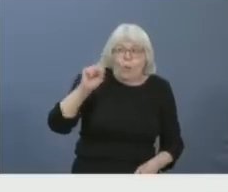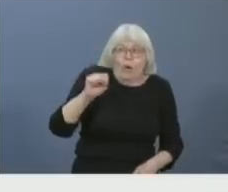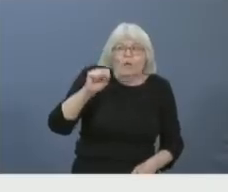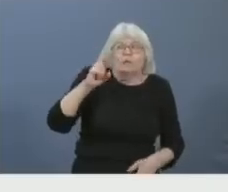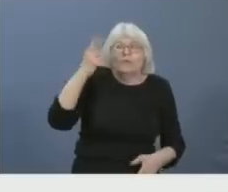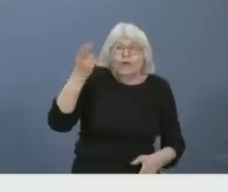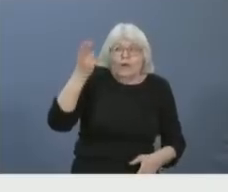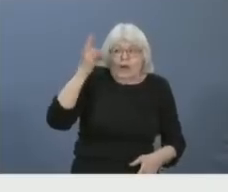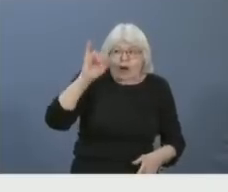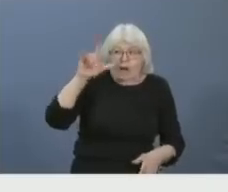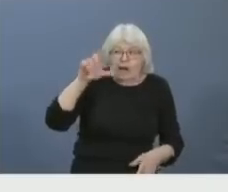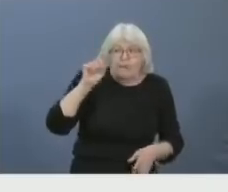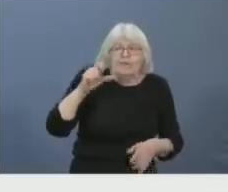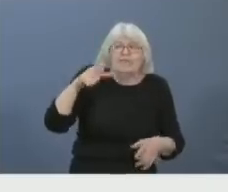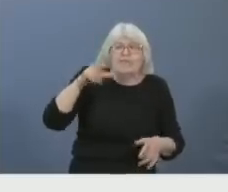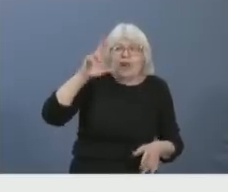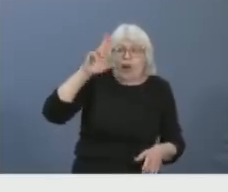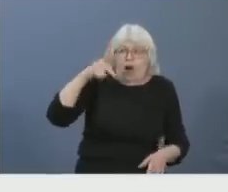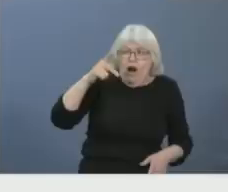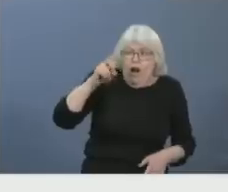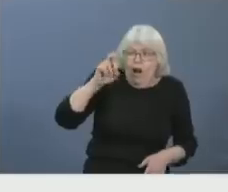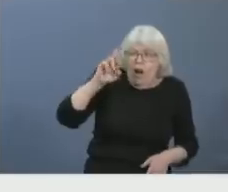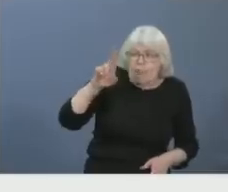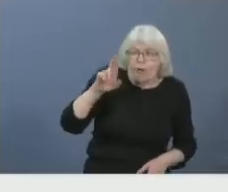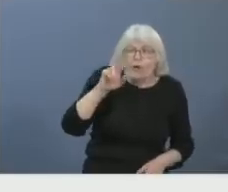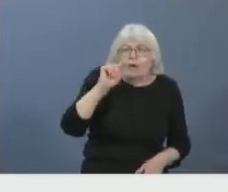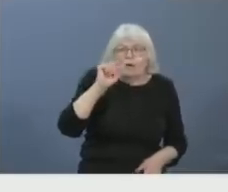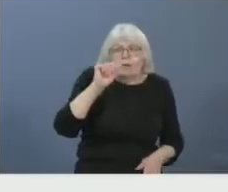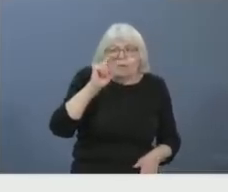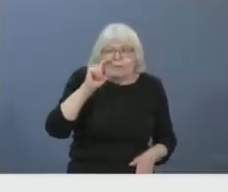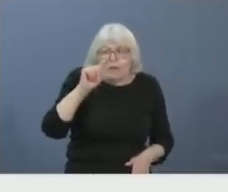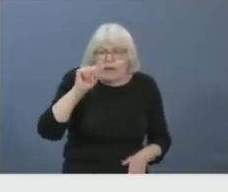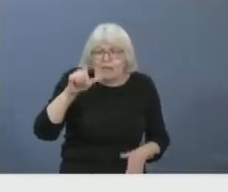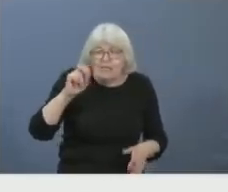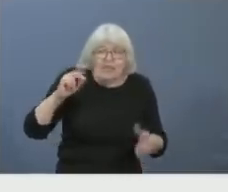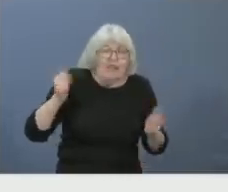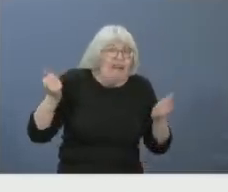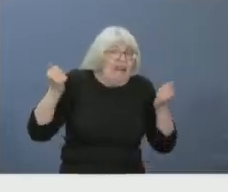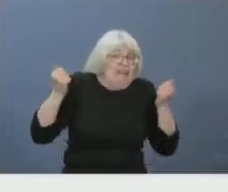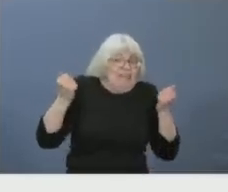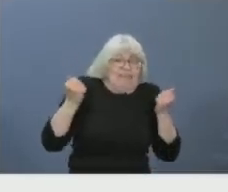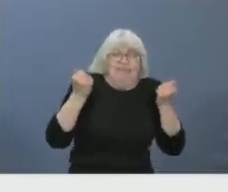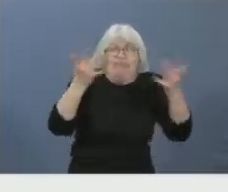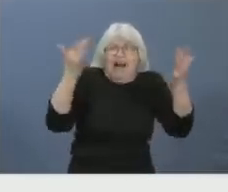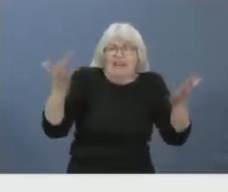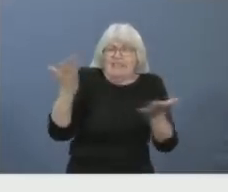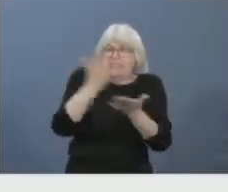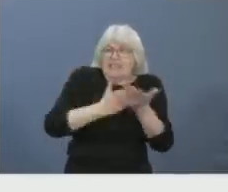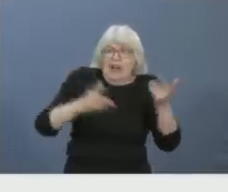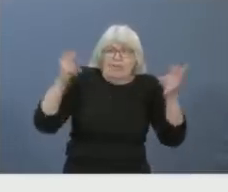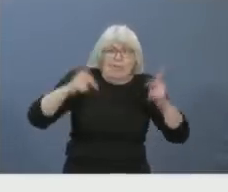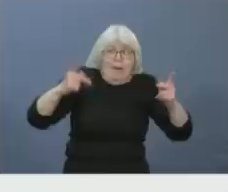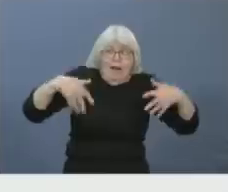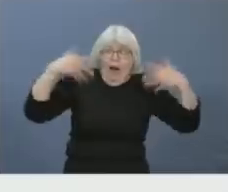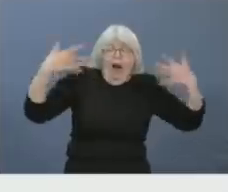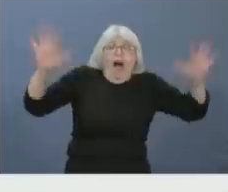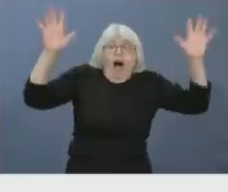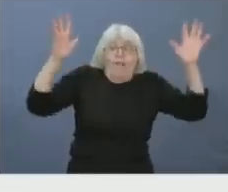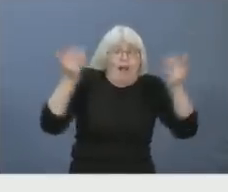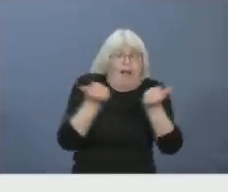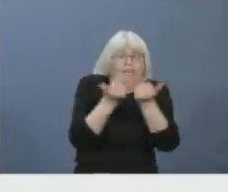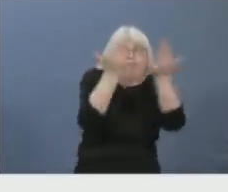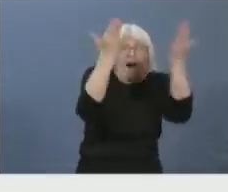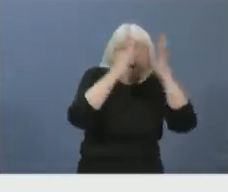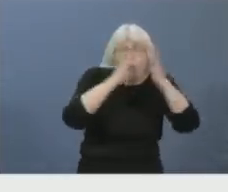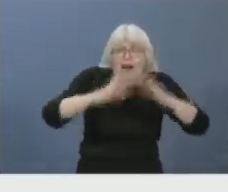The fire was described as fast-moving, and a number of structures were already engulfed in flames. Our officers began